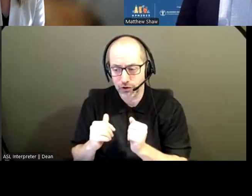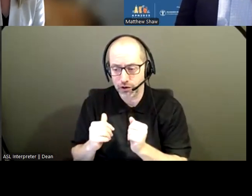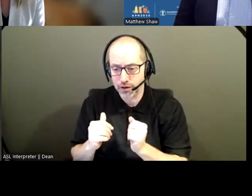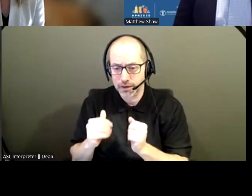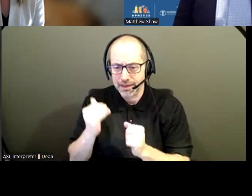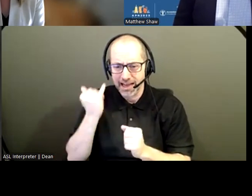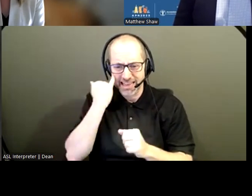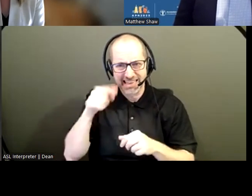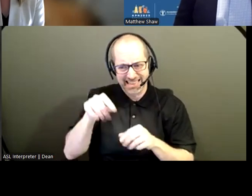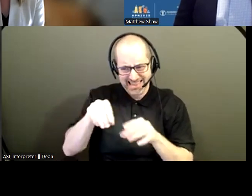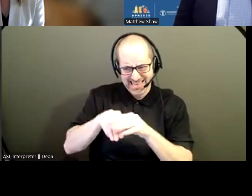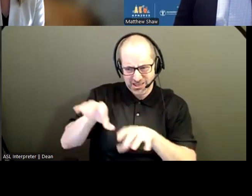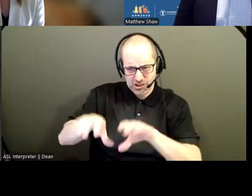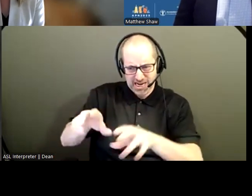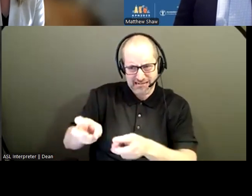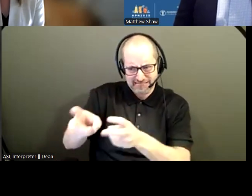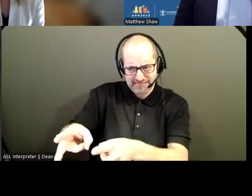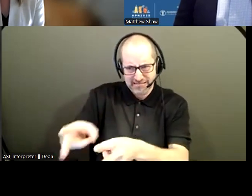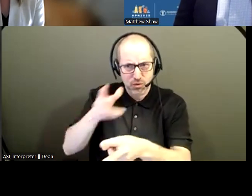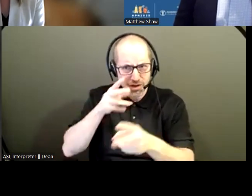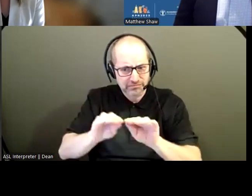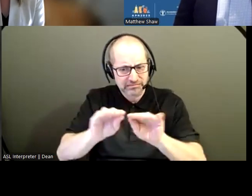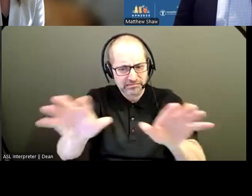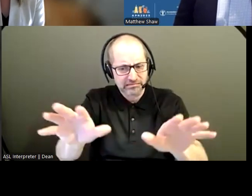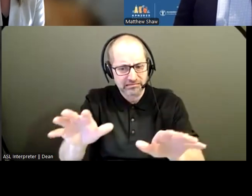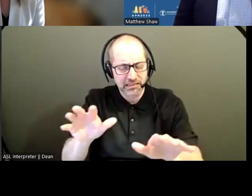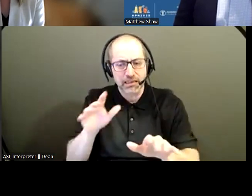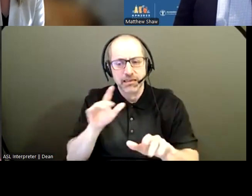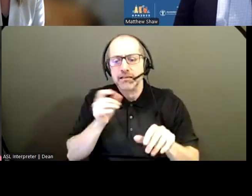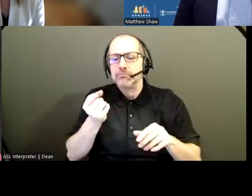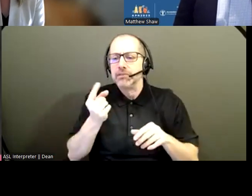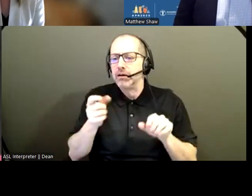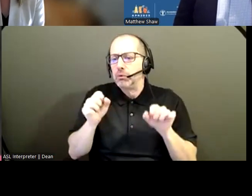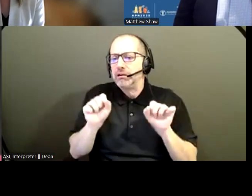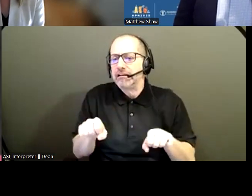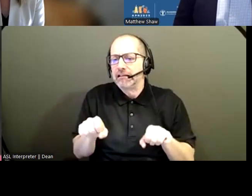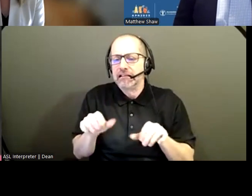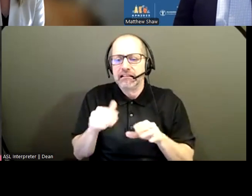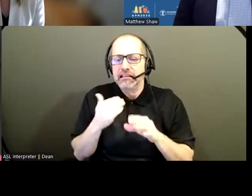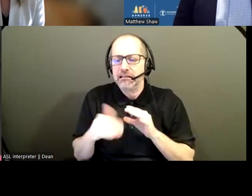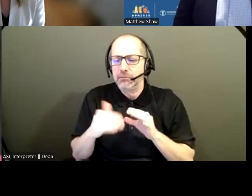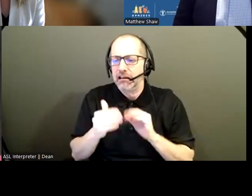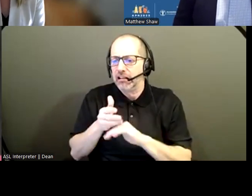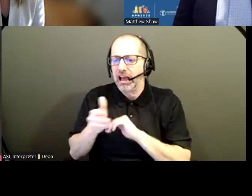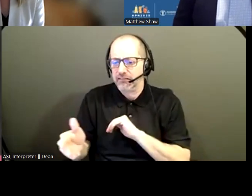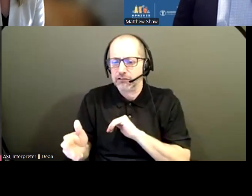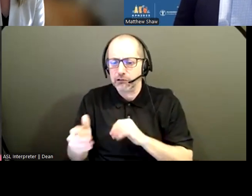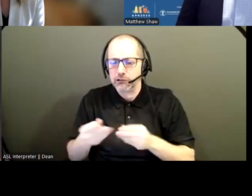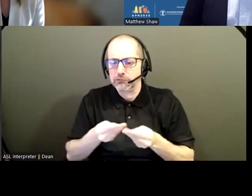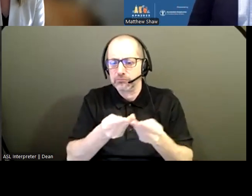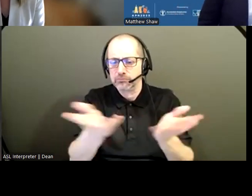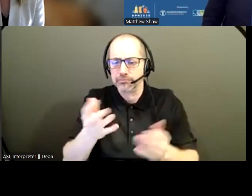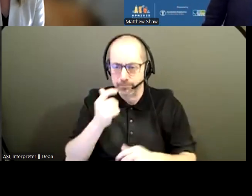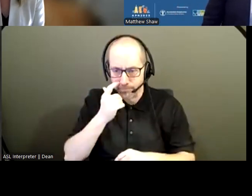this chat, it will make its way to the group, but perhaps we can do a bit of a roundup after the session. Exactly. I was